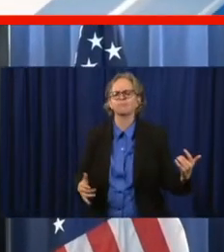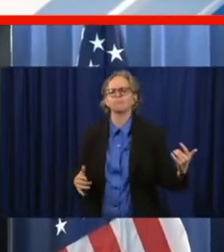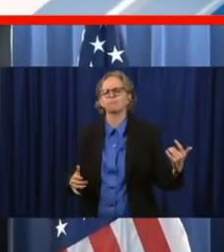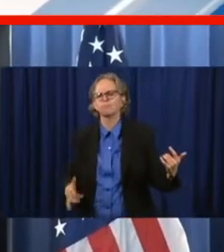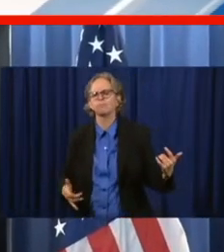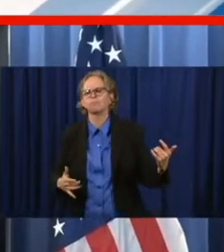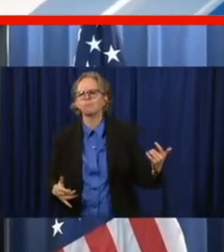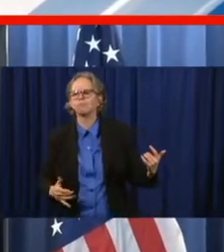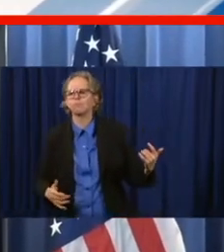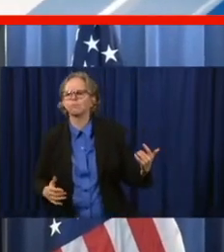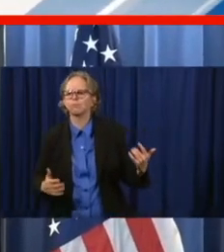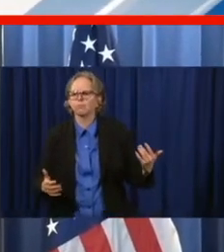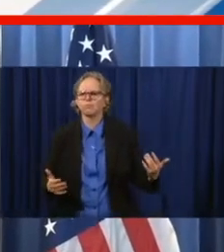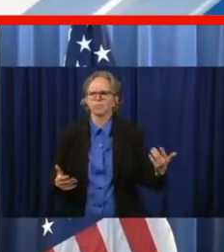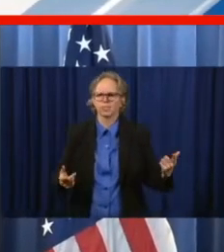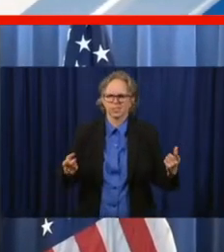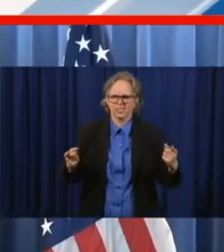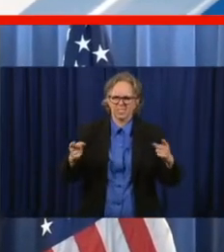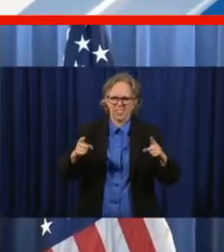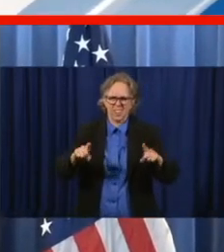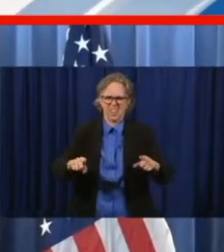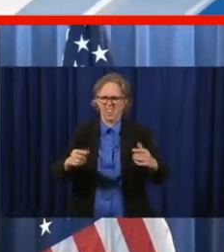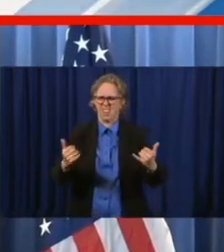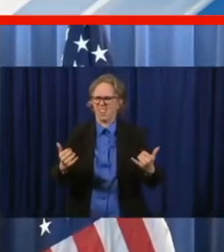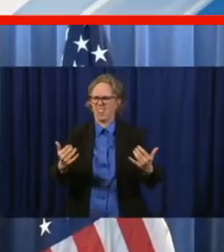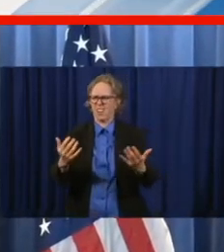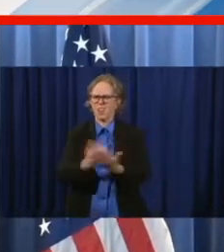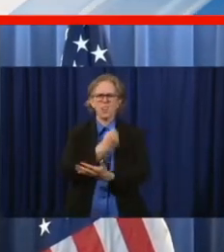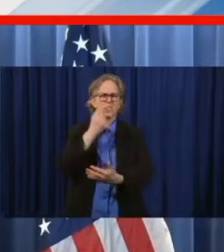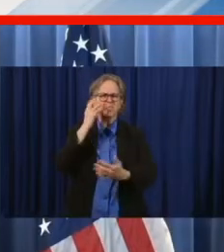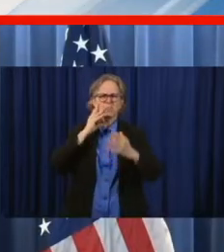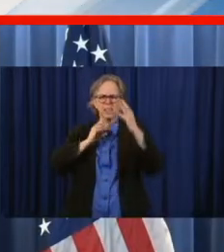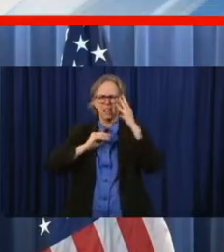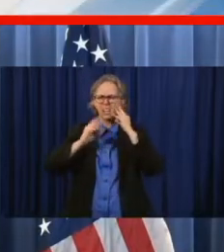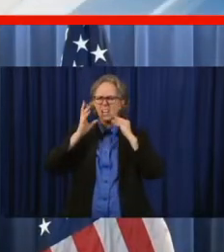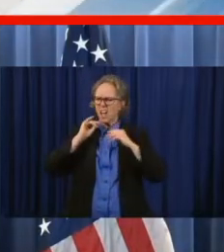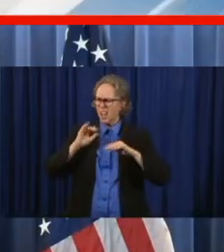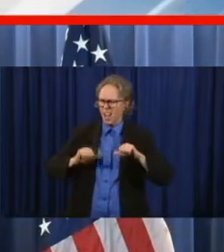We're facing an uncertainty